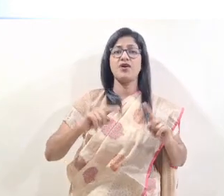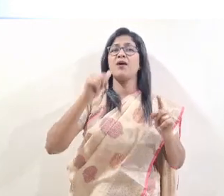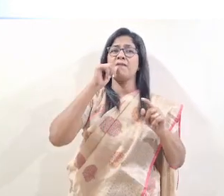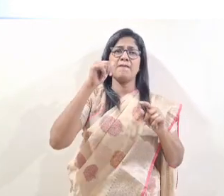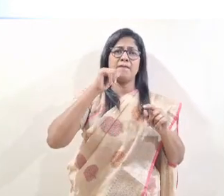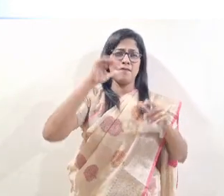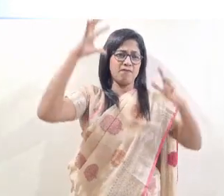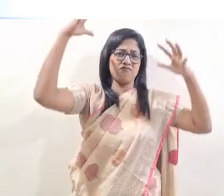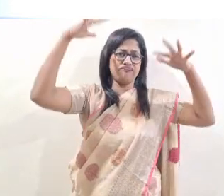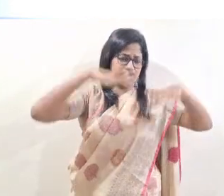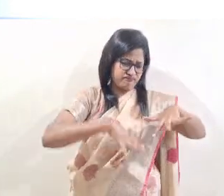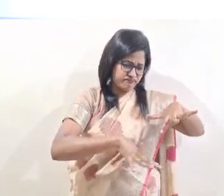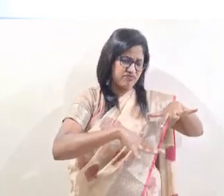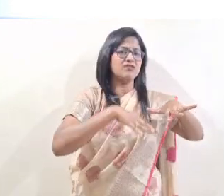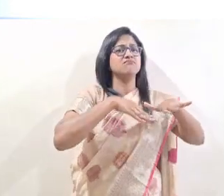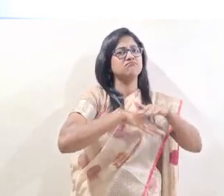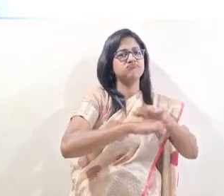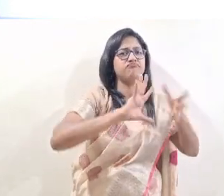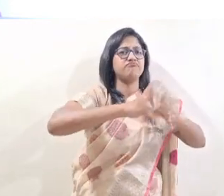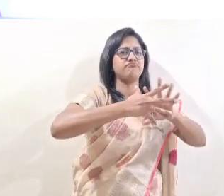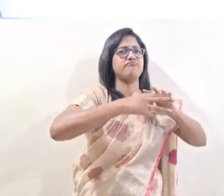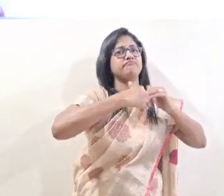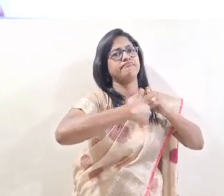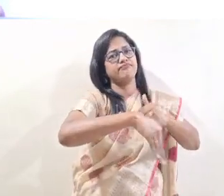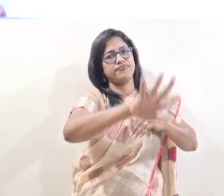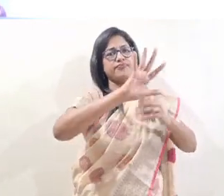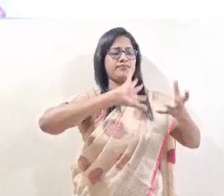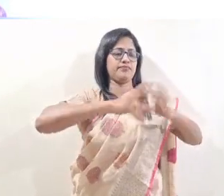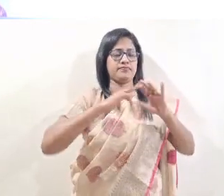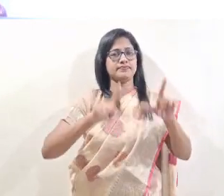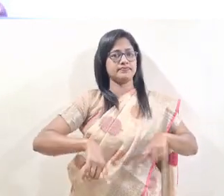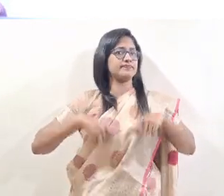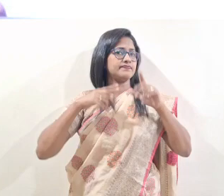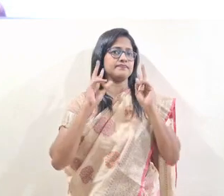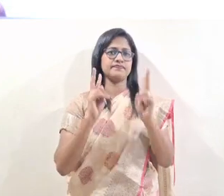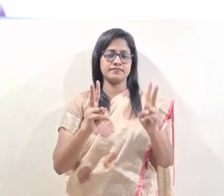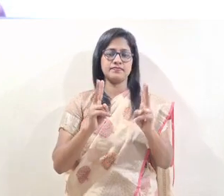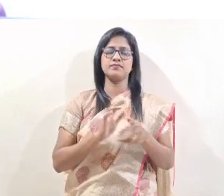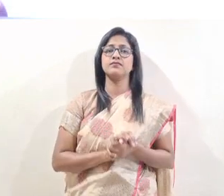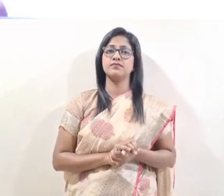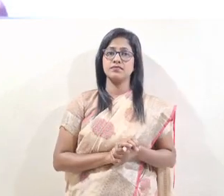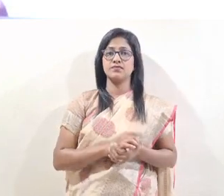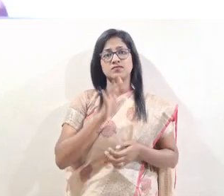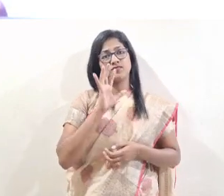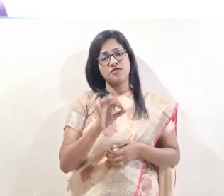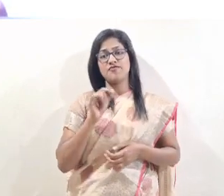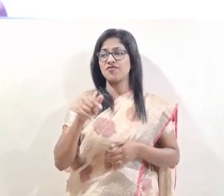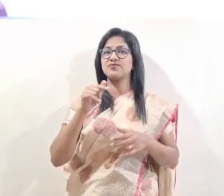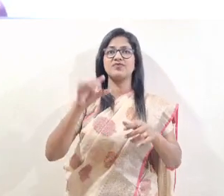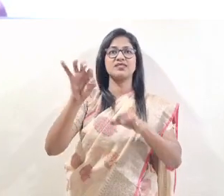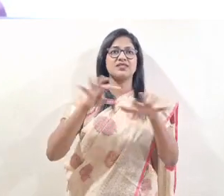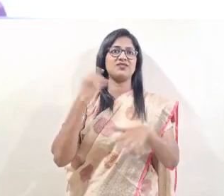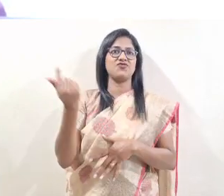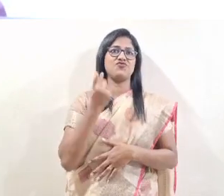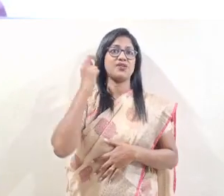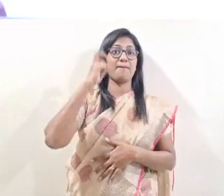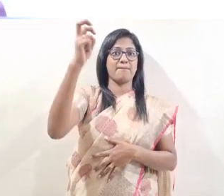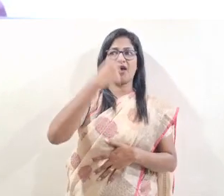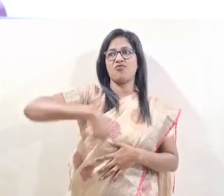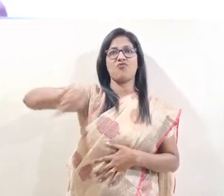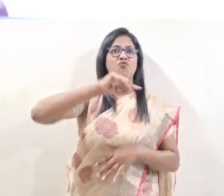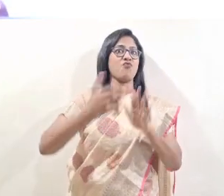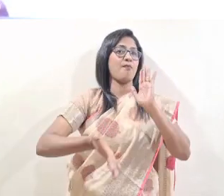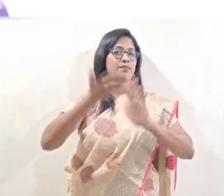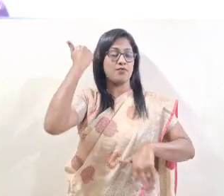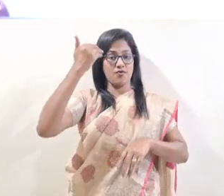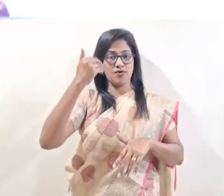there. Yes, we pump it out. We survive. And of course, it is the lifeline of the city. Metros